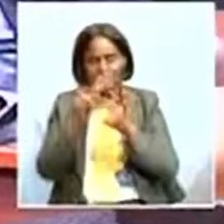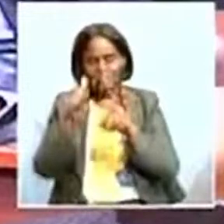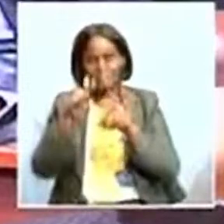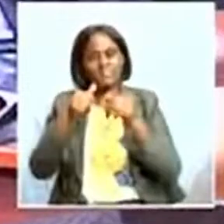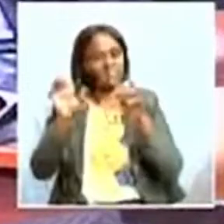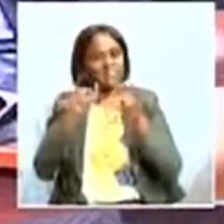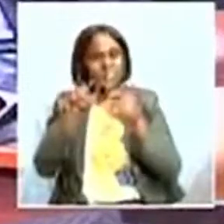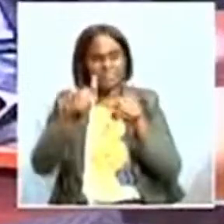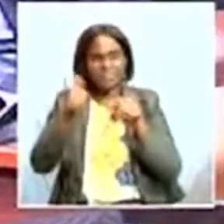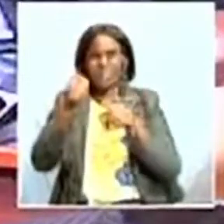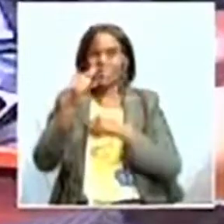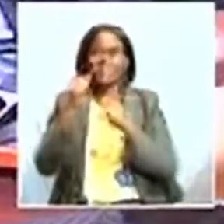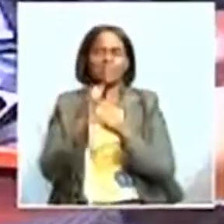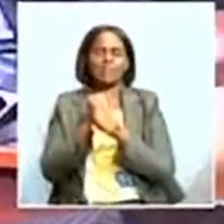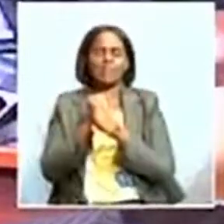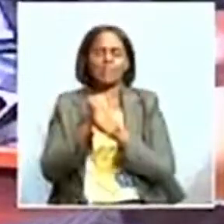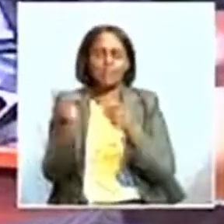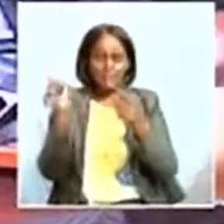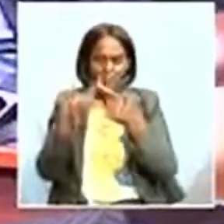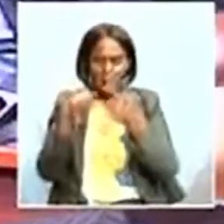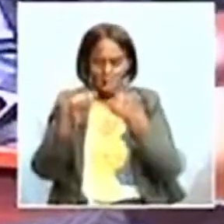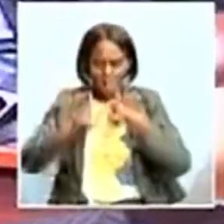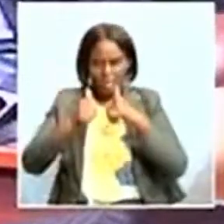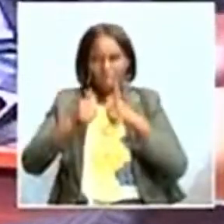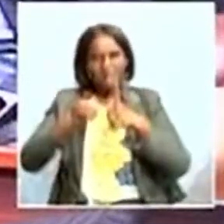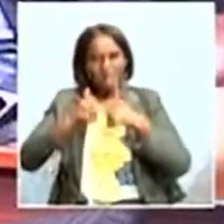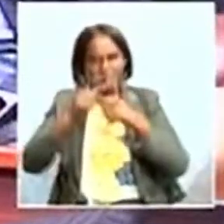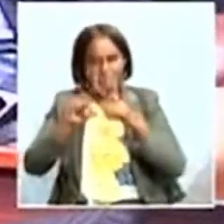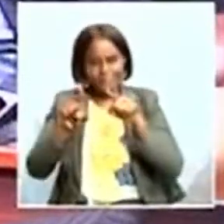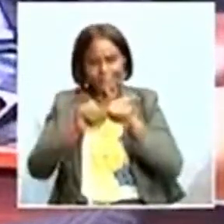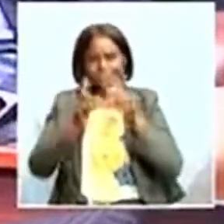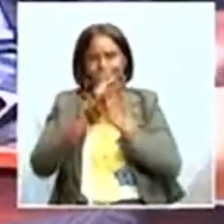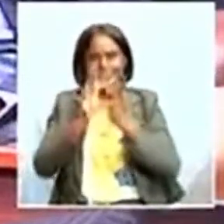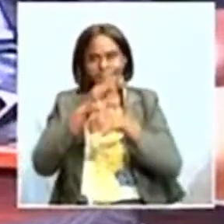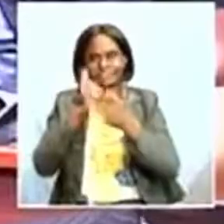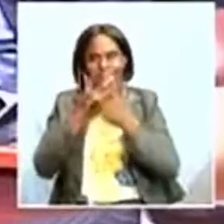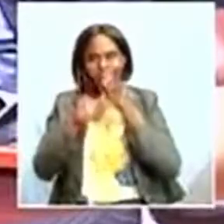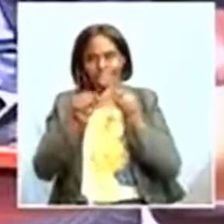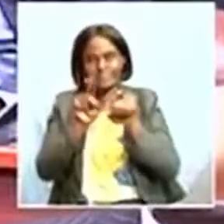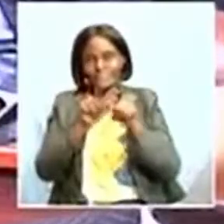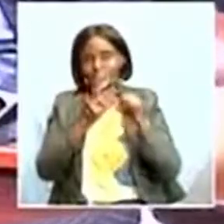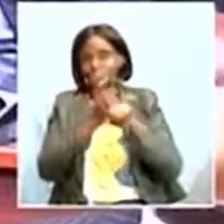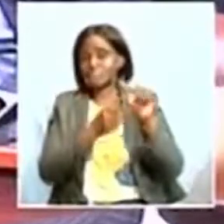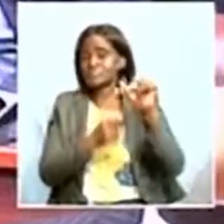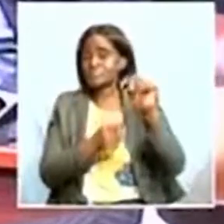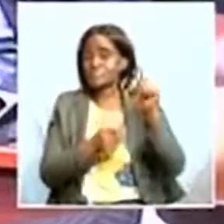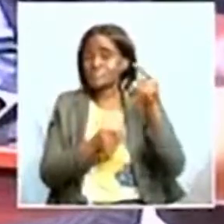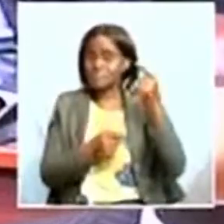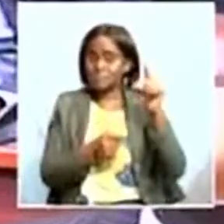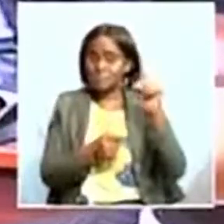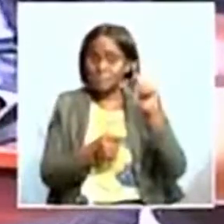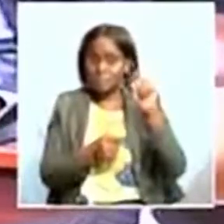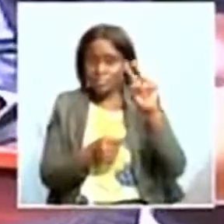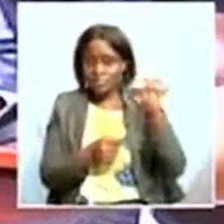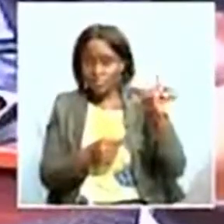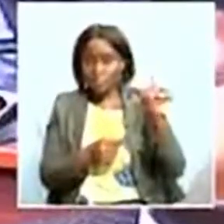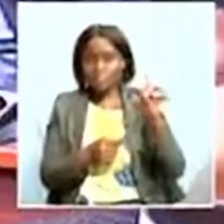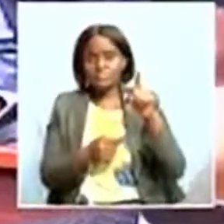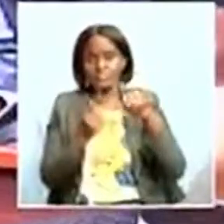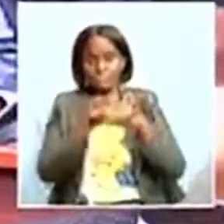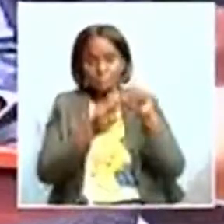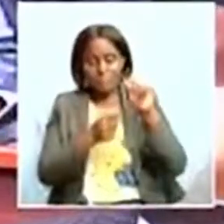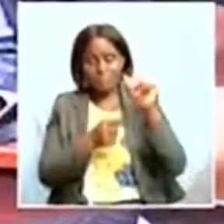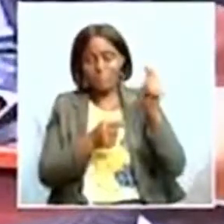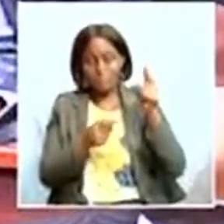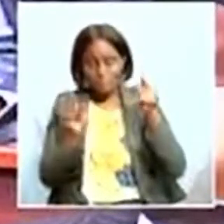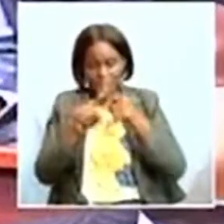that. You took 10 years up until we came in ourselves. And as it has taken us from 2022, from